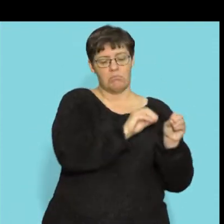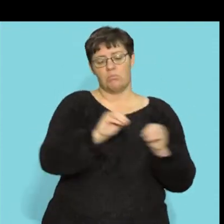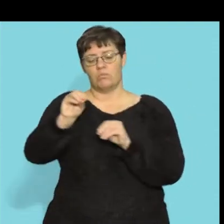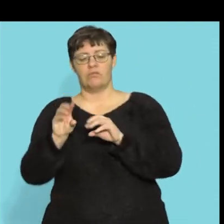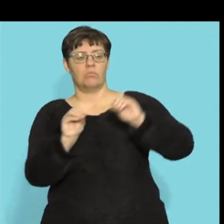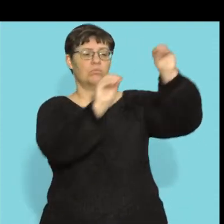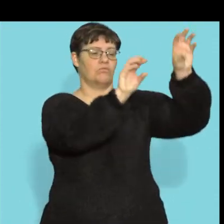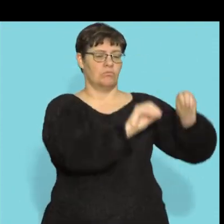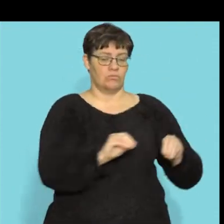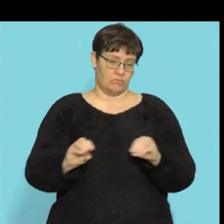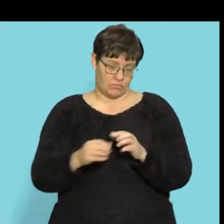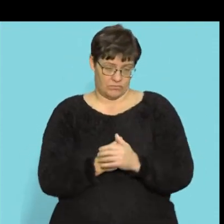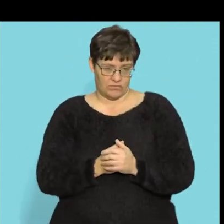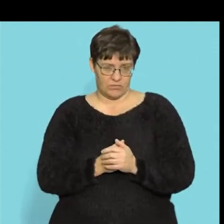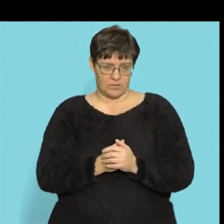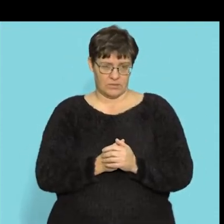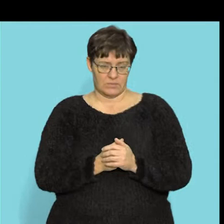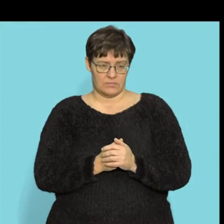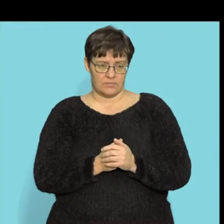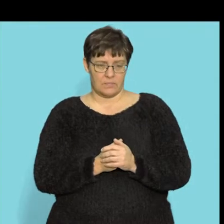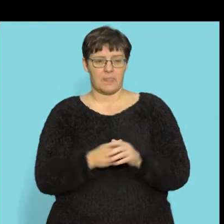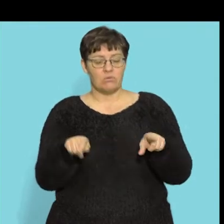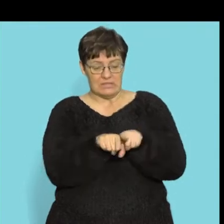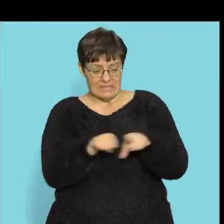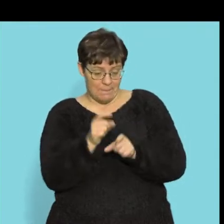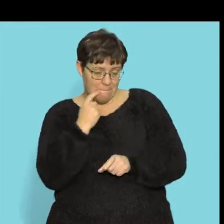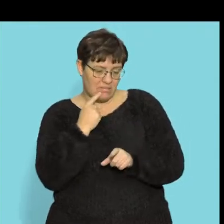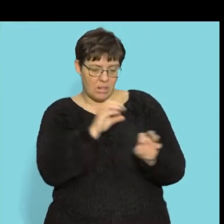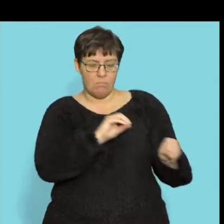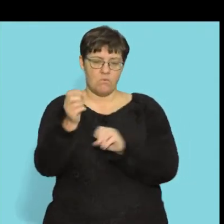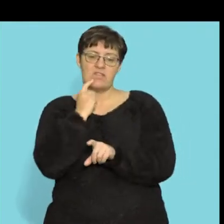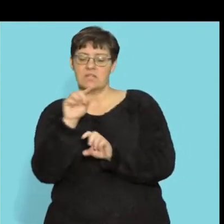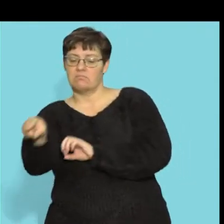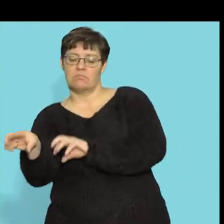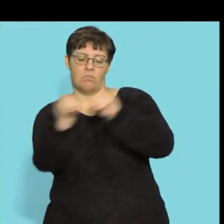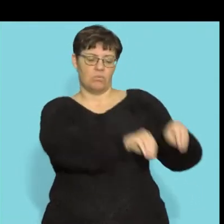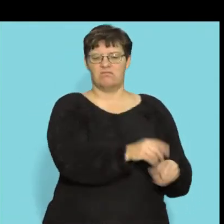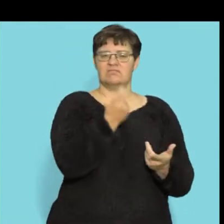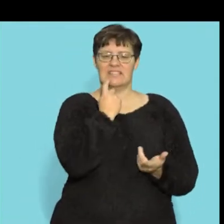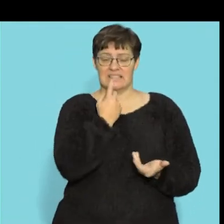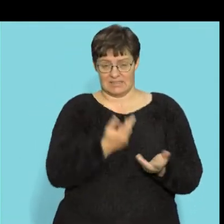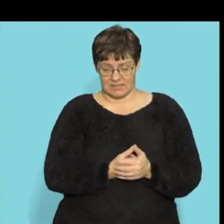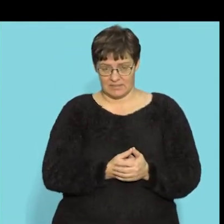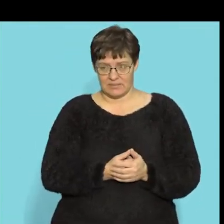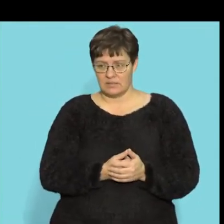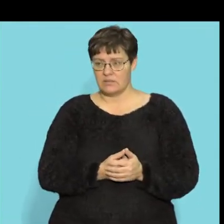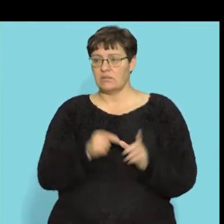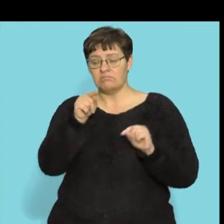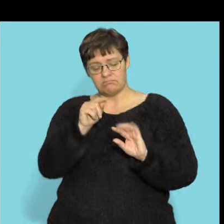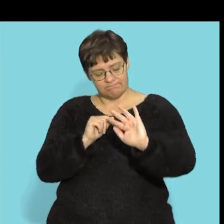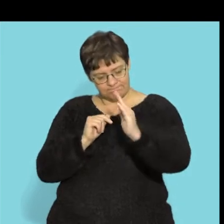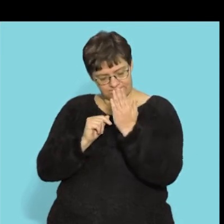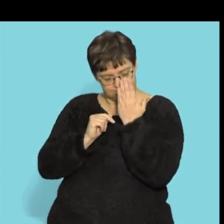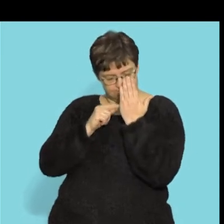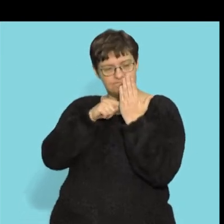adjacent particles within the same metal. Right. Okay. Now this is the micro view in terms of a conductor. So take